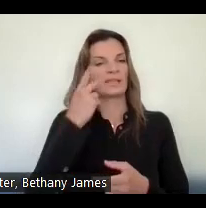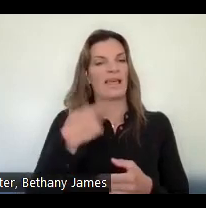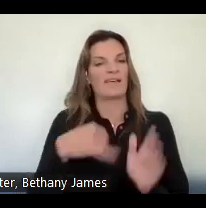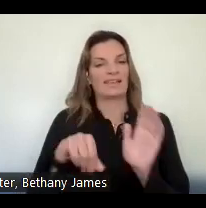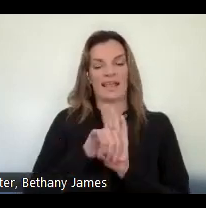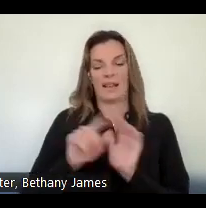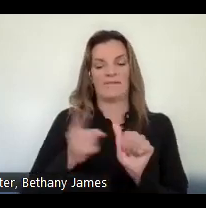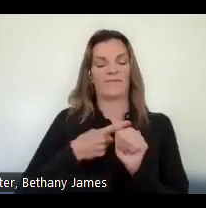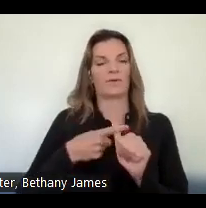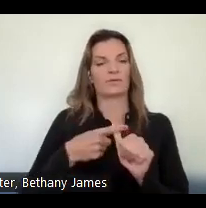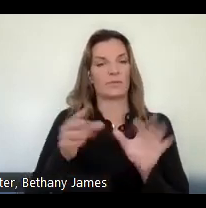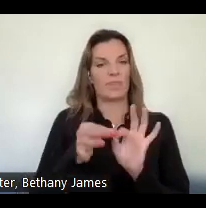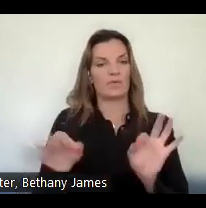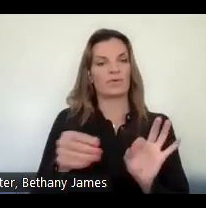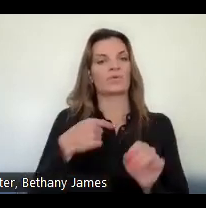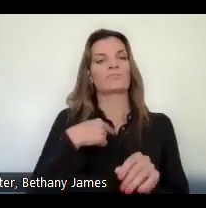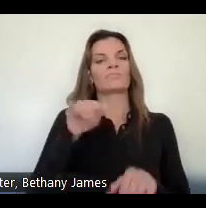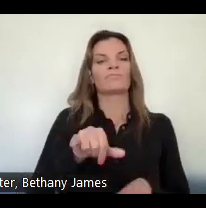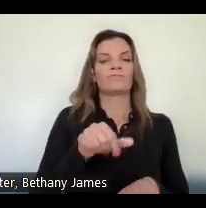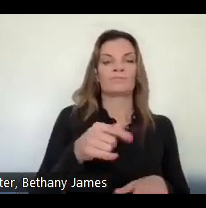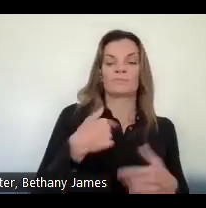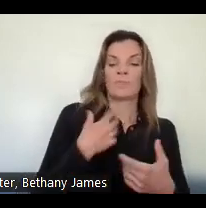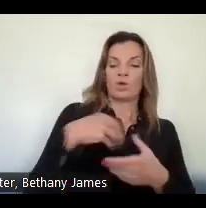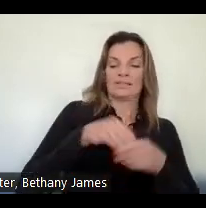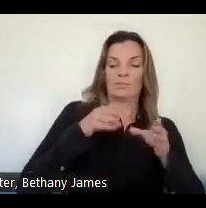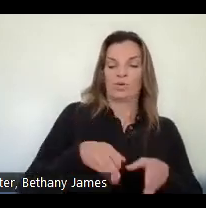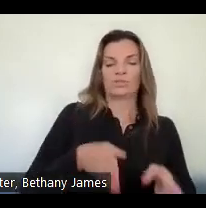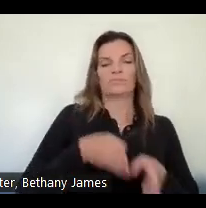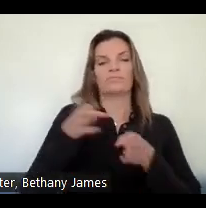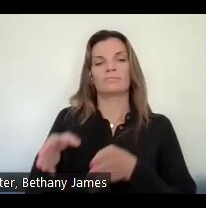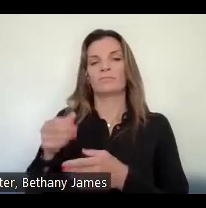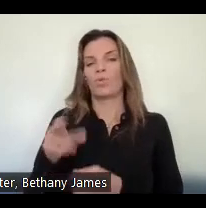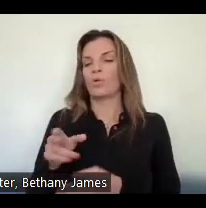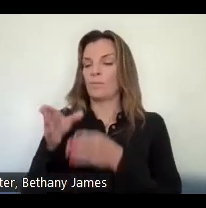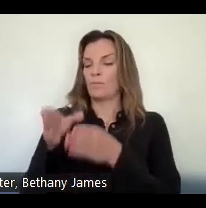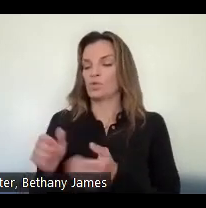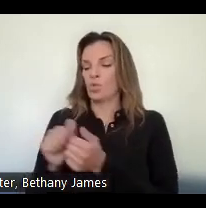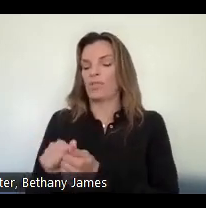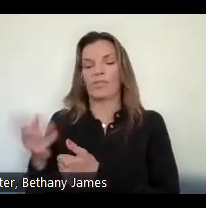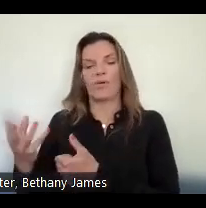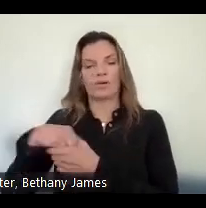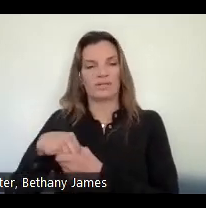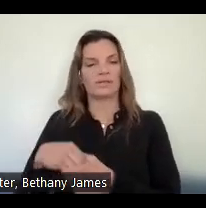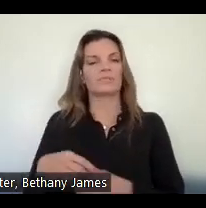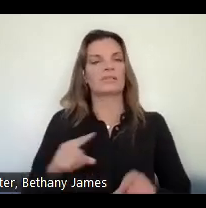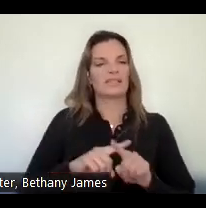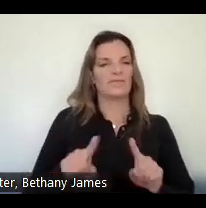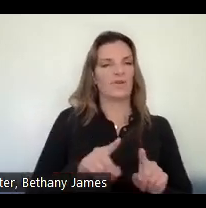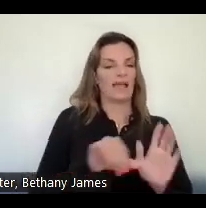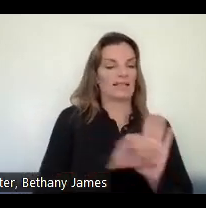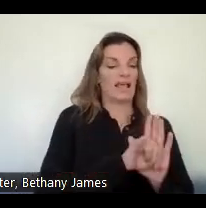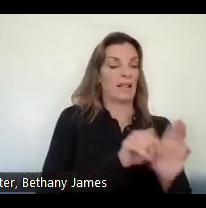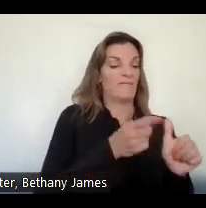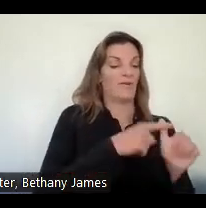language, where we say autistic person. And then we have person first language, or individual with autism, for example. So